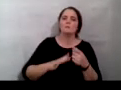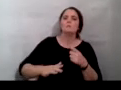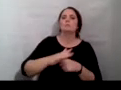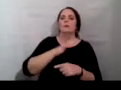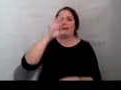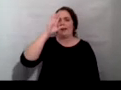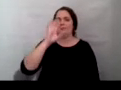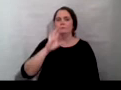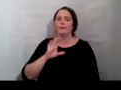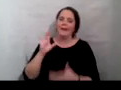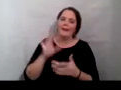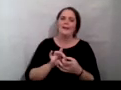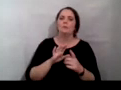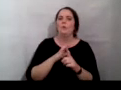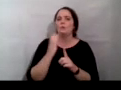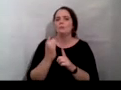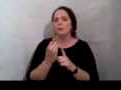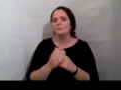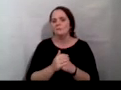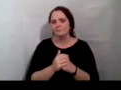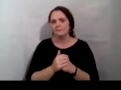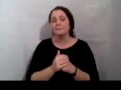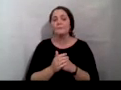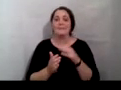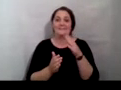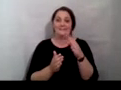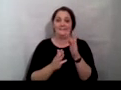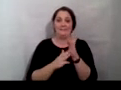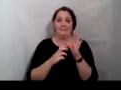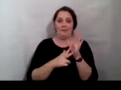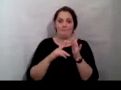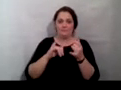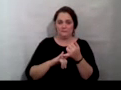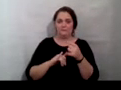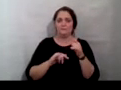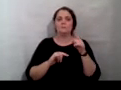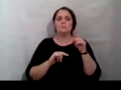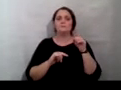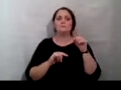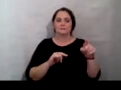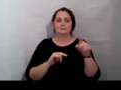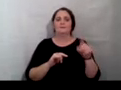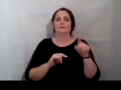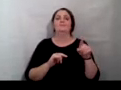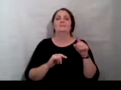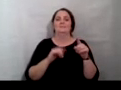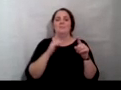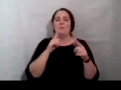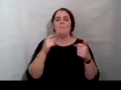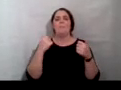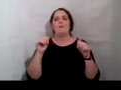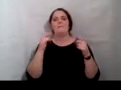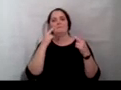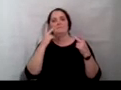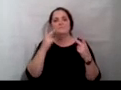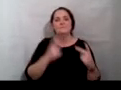with culture. And this is when, this is Mavis Ngallametta after she comes back actually